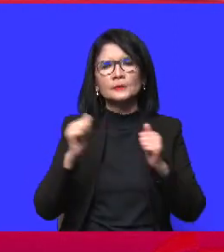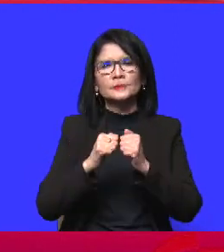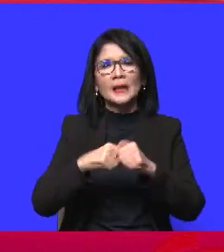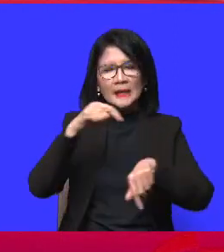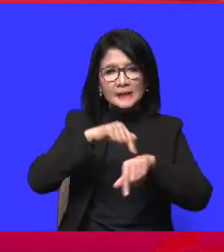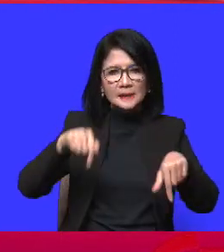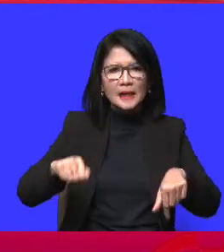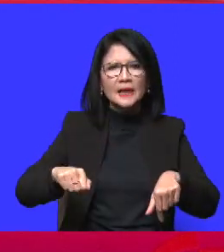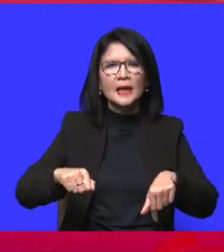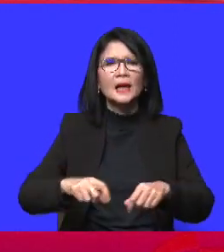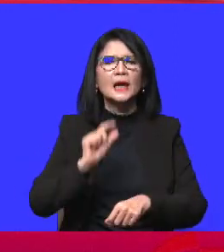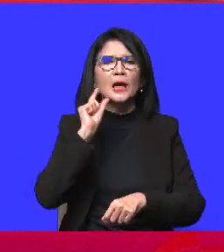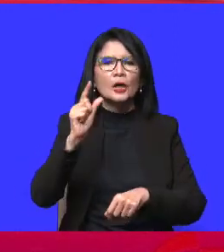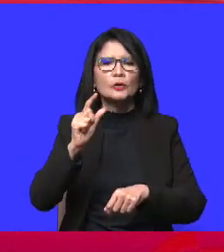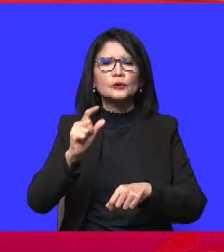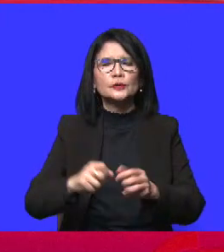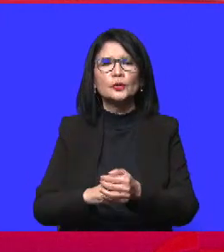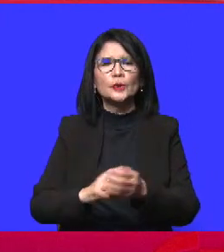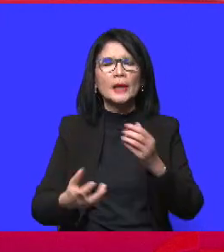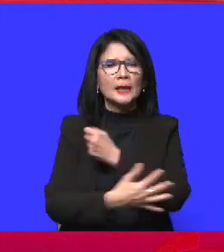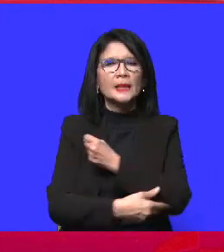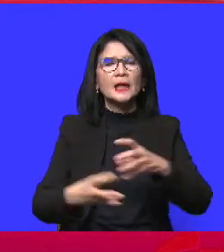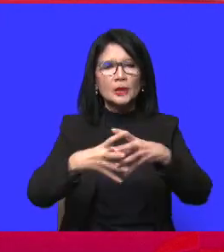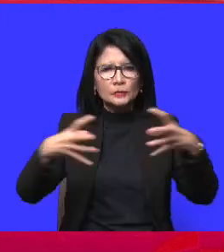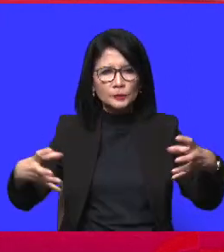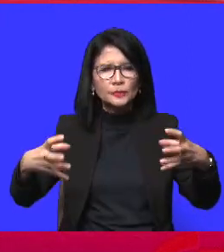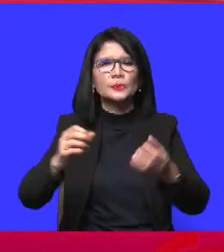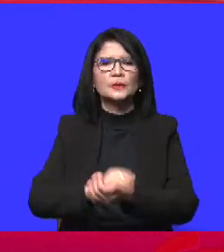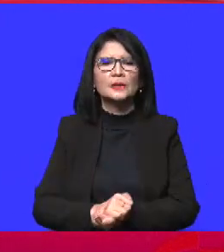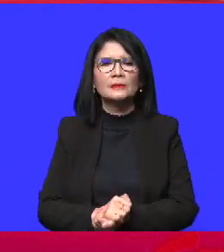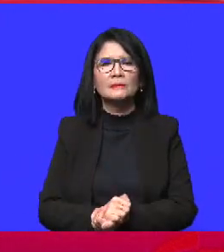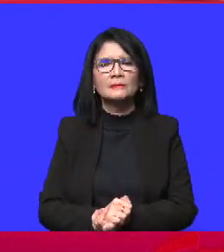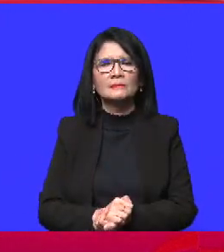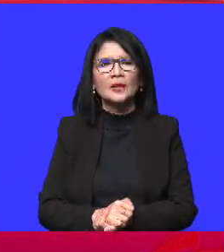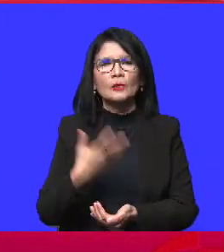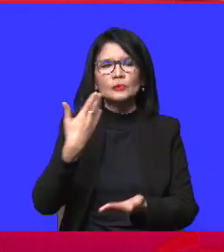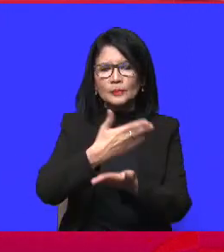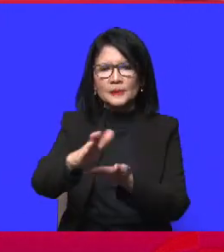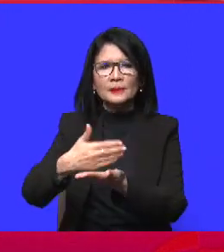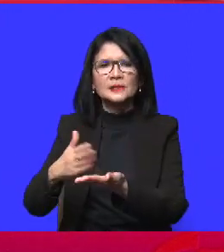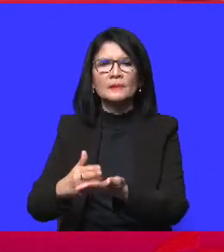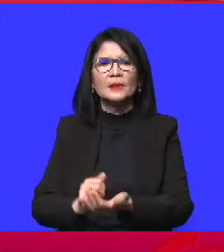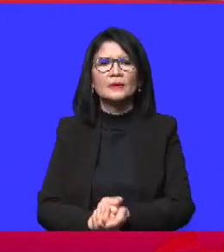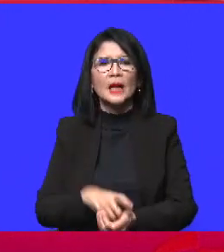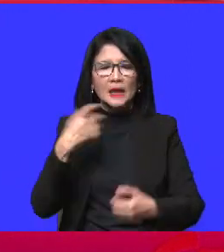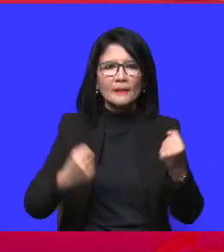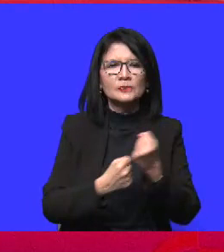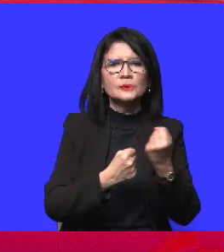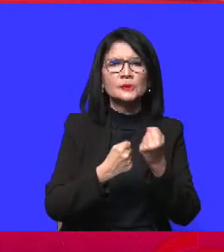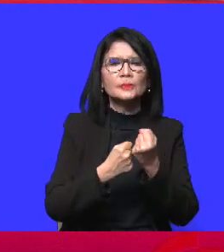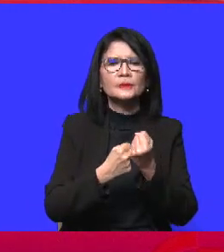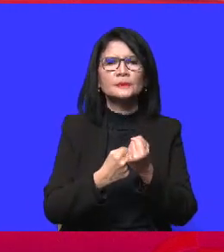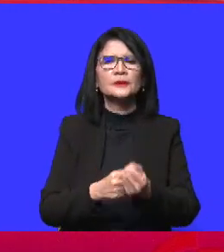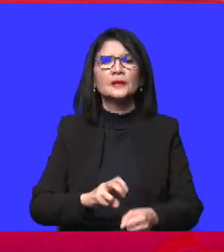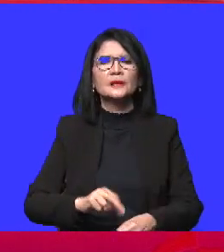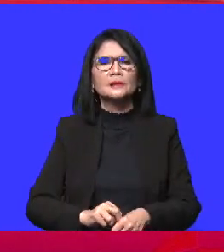time for the other developed partners to pay also their fair share. We are also supporting countries to